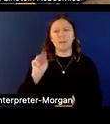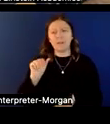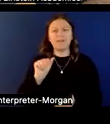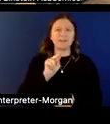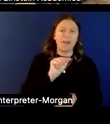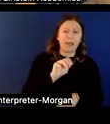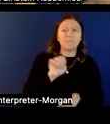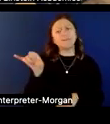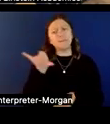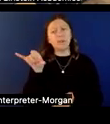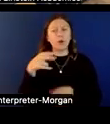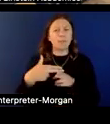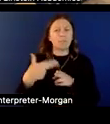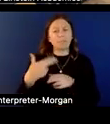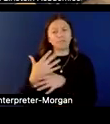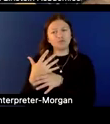say ich heiße.